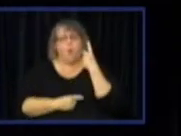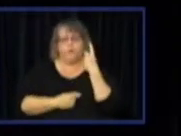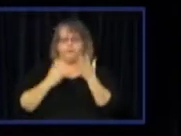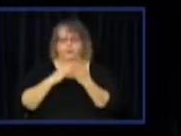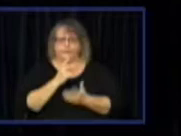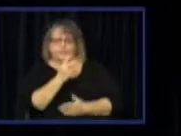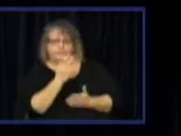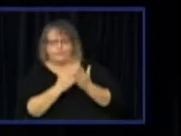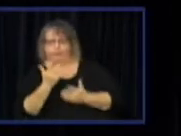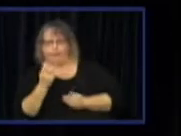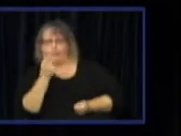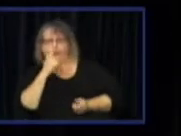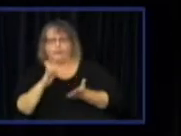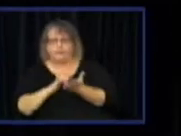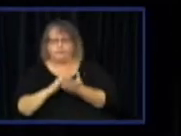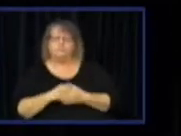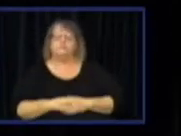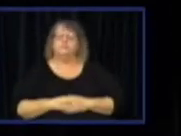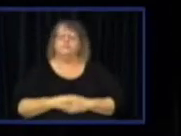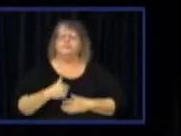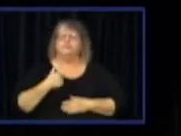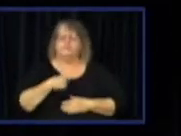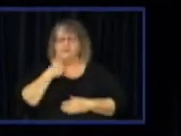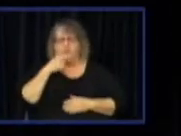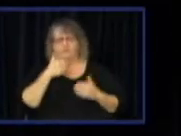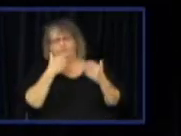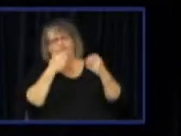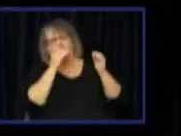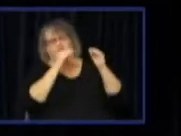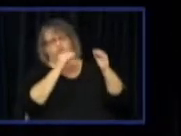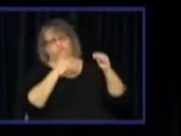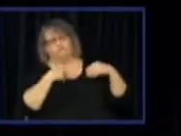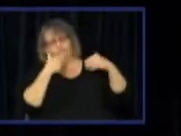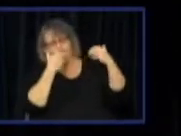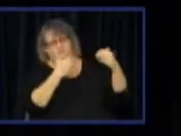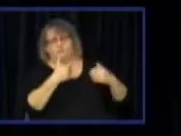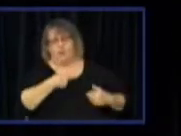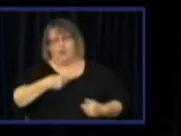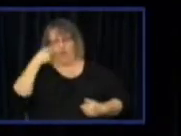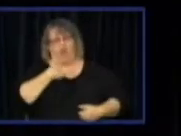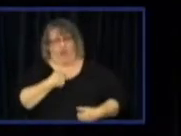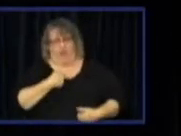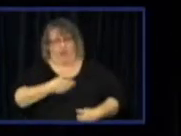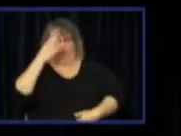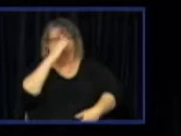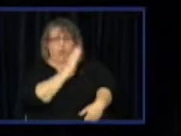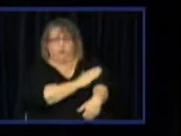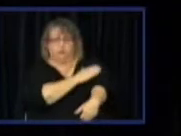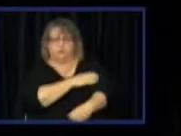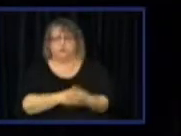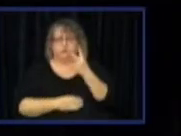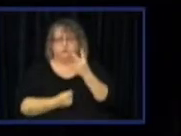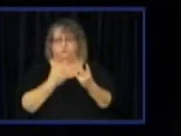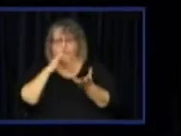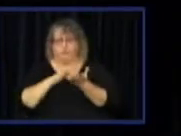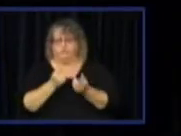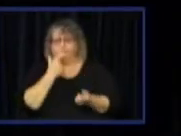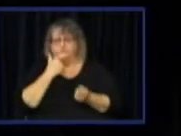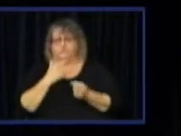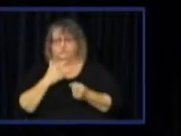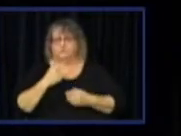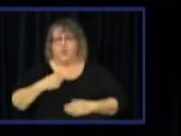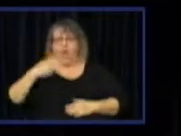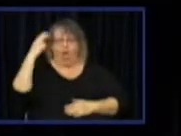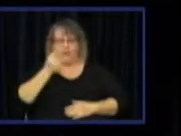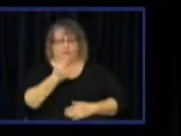And I actually have to, I will tell the audience that I actually have high blood pressure. And I take 2 medications at relatively